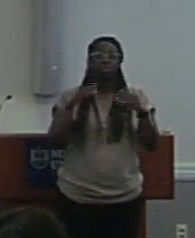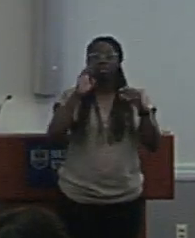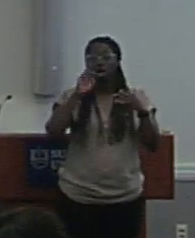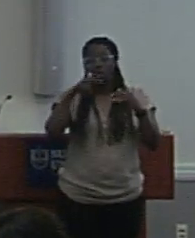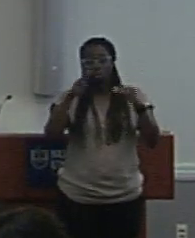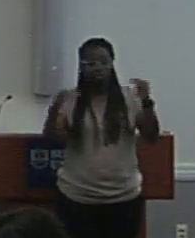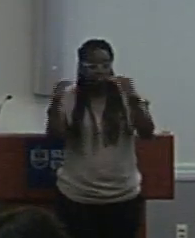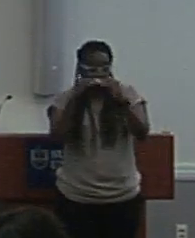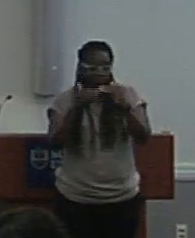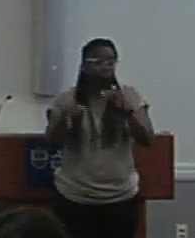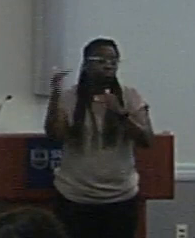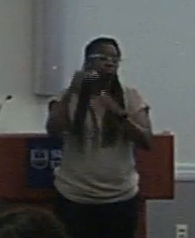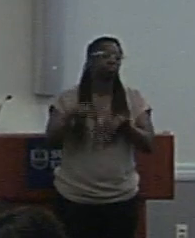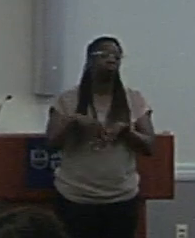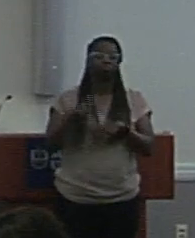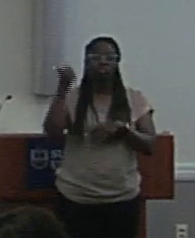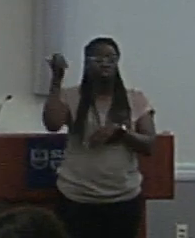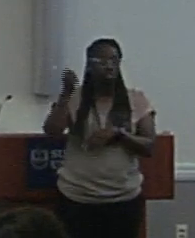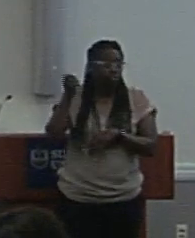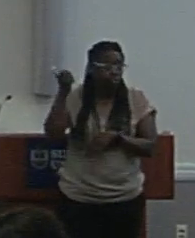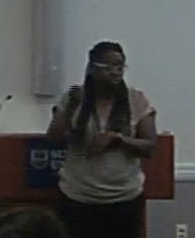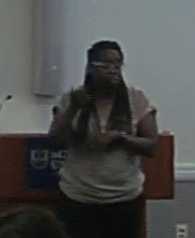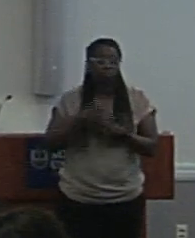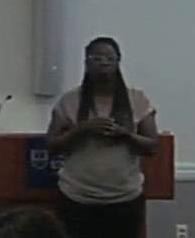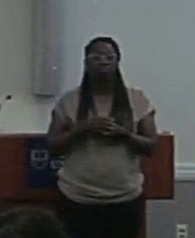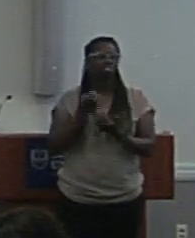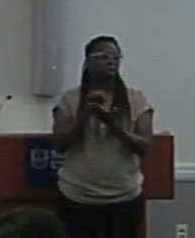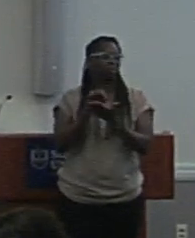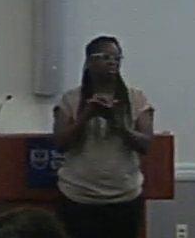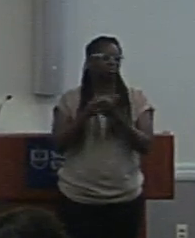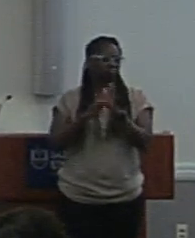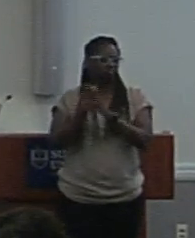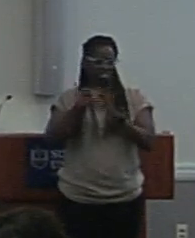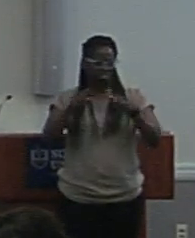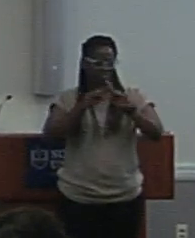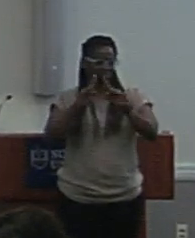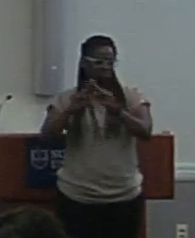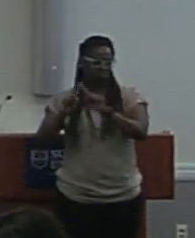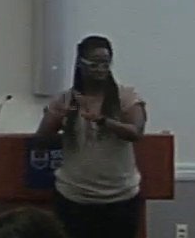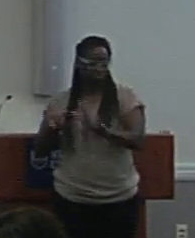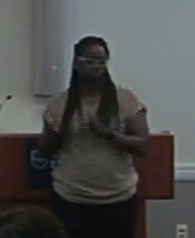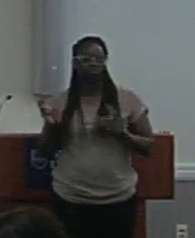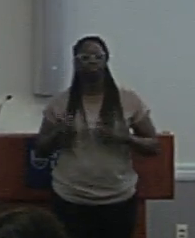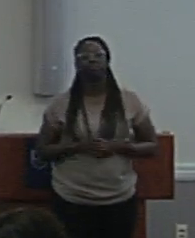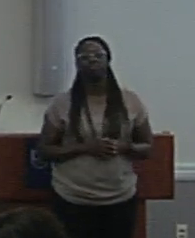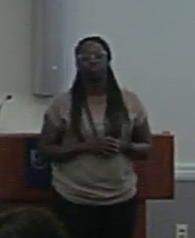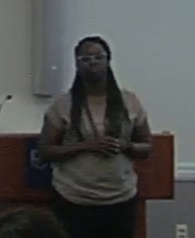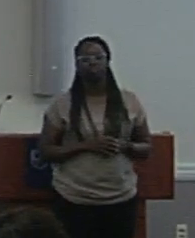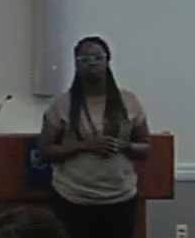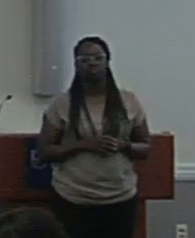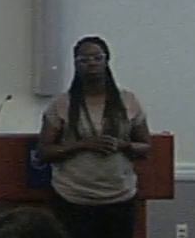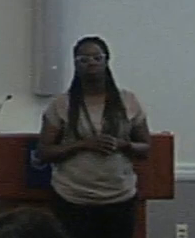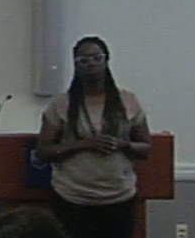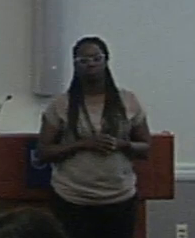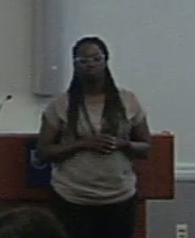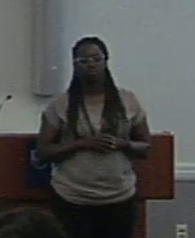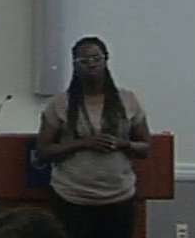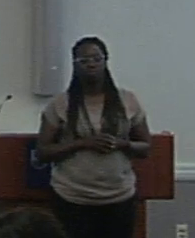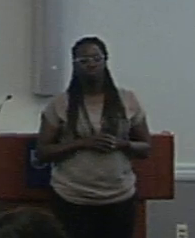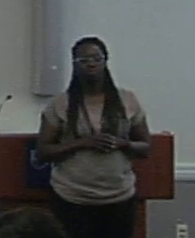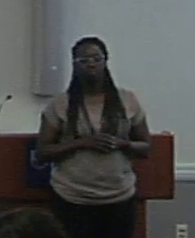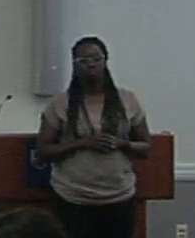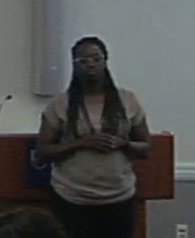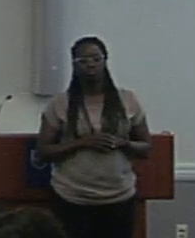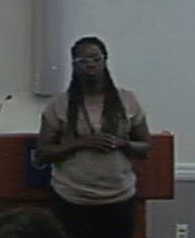and economic mobility, which we're sort of bringing back as a sort of focused city function